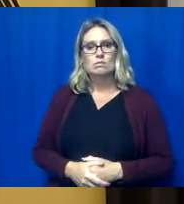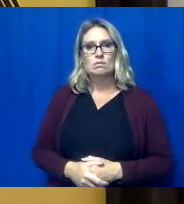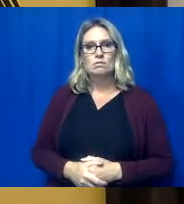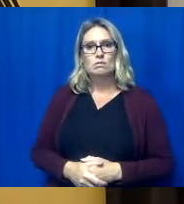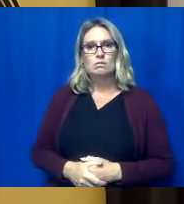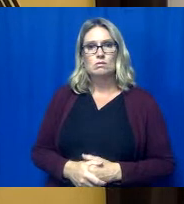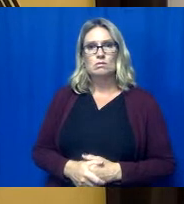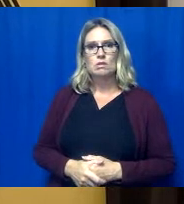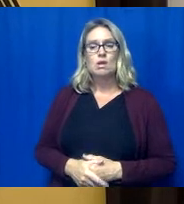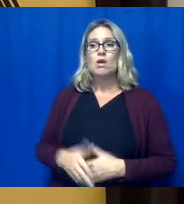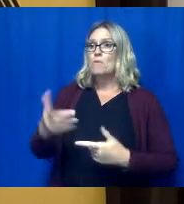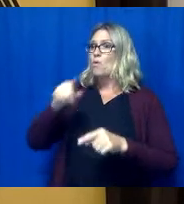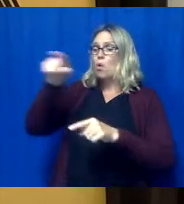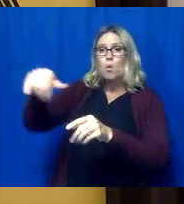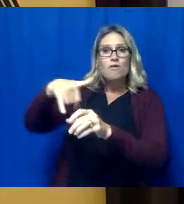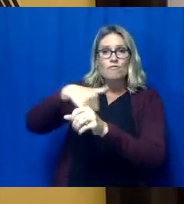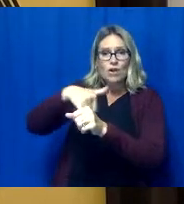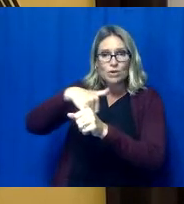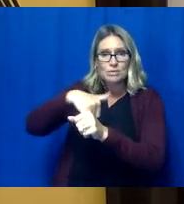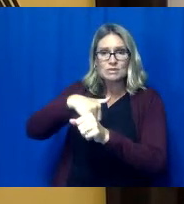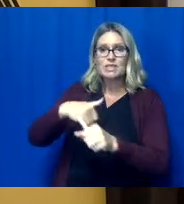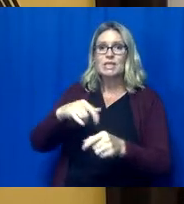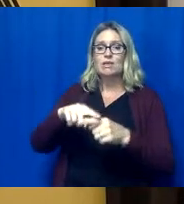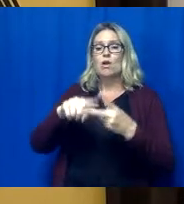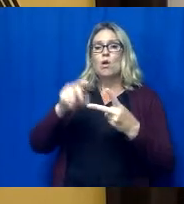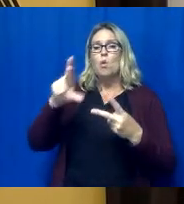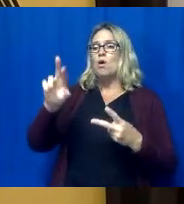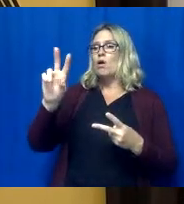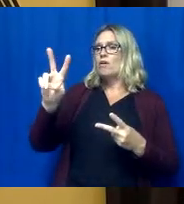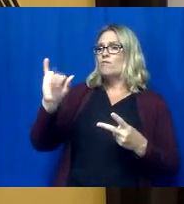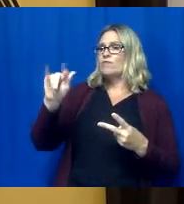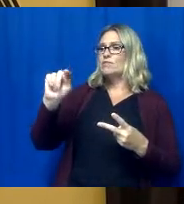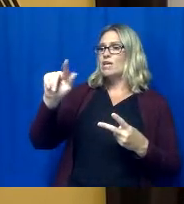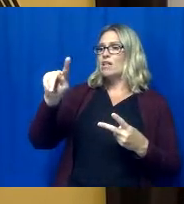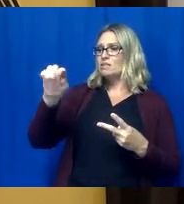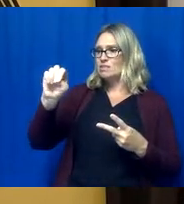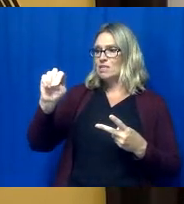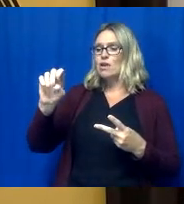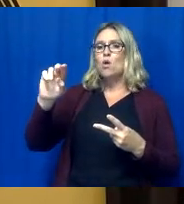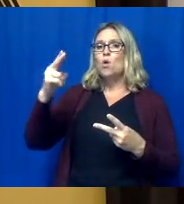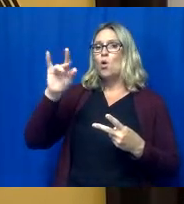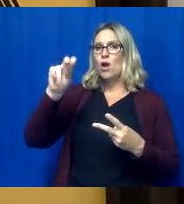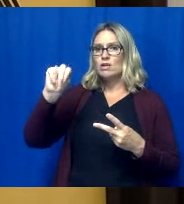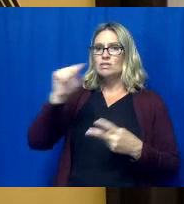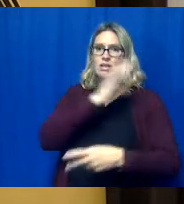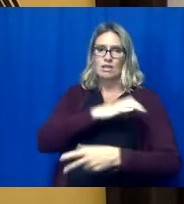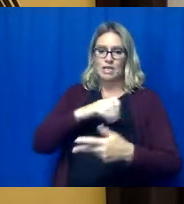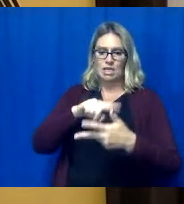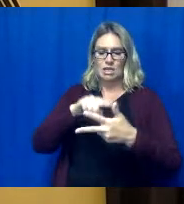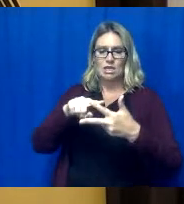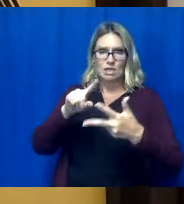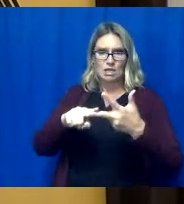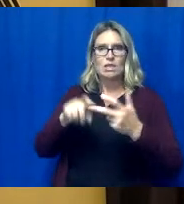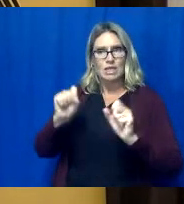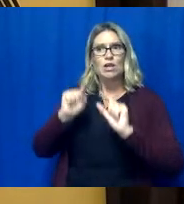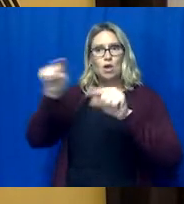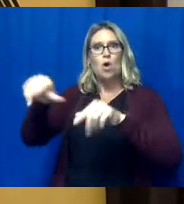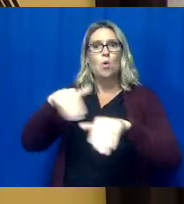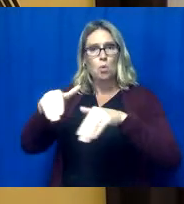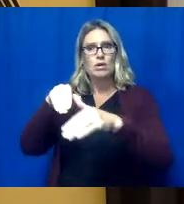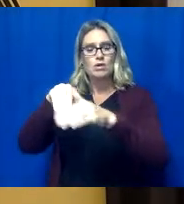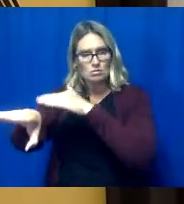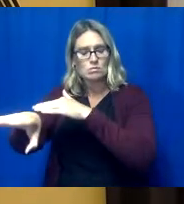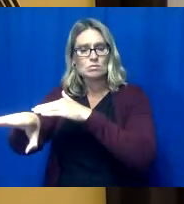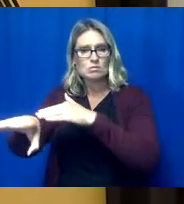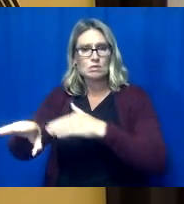participating pharmacy or a Vitality or Horizon Health Network clinic as soon as you possibly can. Plus le nombre de